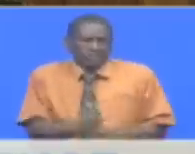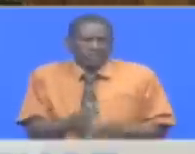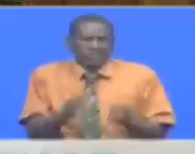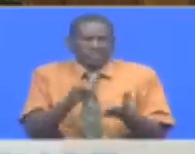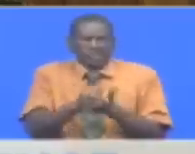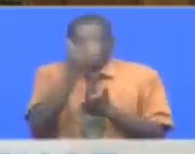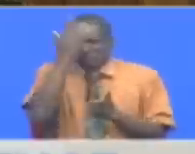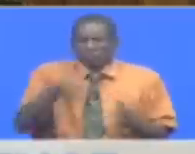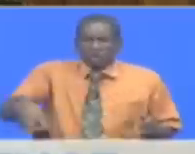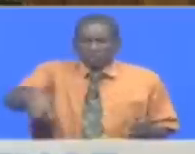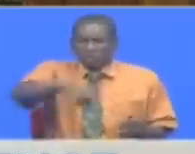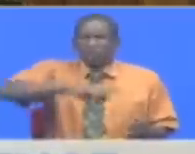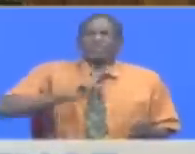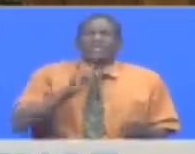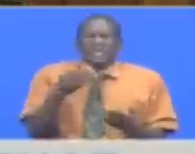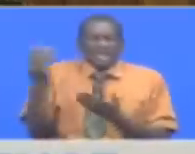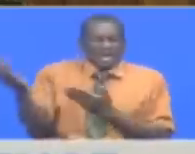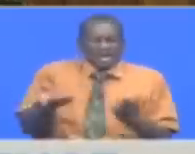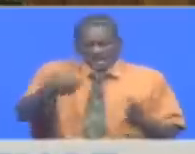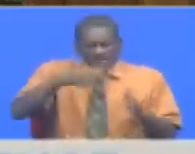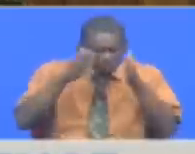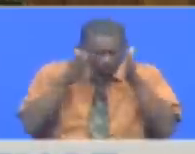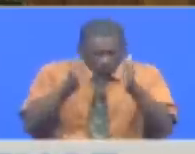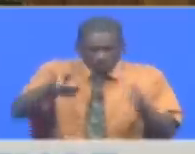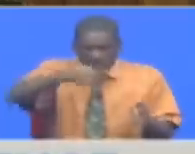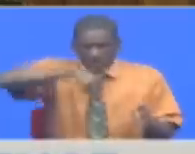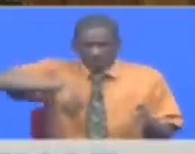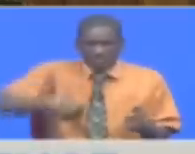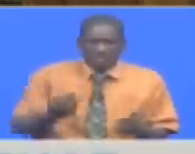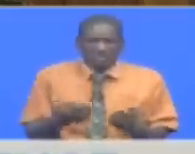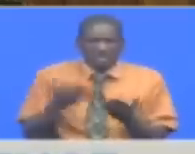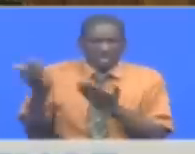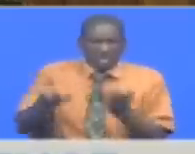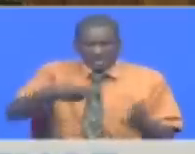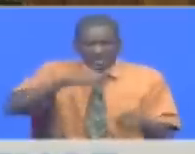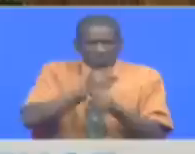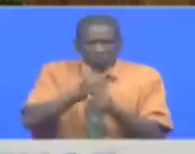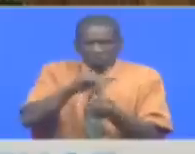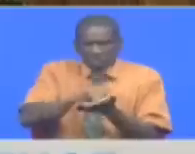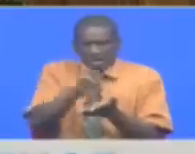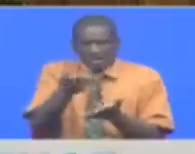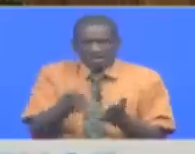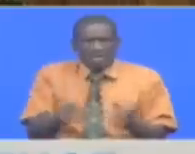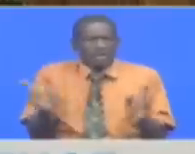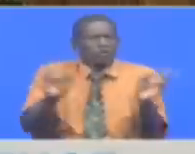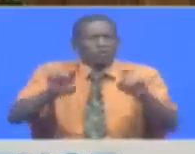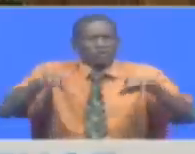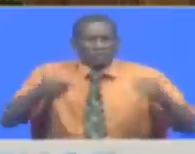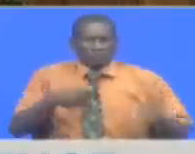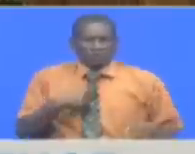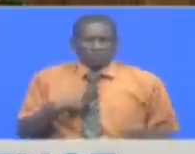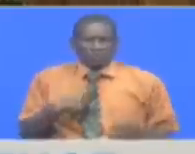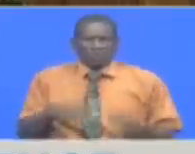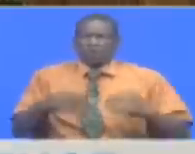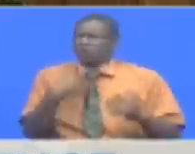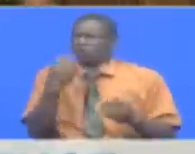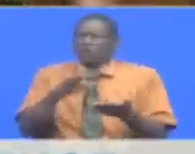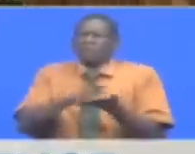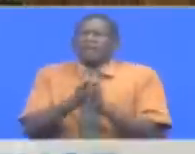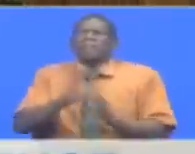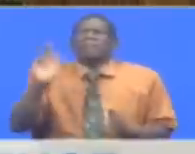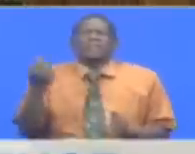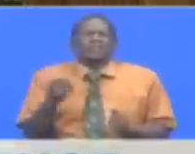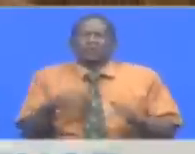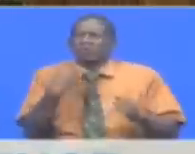we said, let us actually focus ourselves on this. Let us do it. It was not about who was going to be president, who was not going